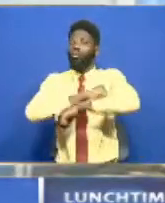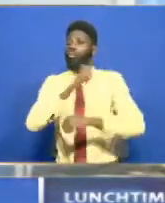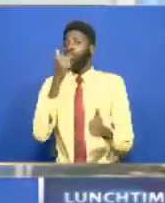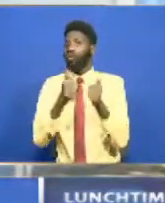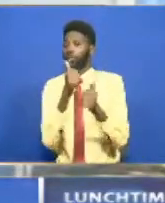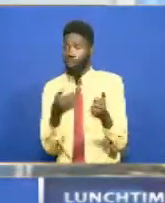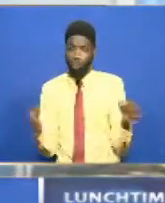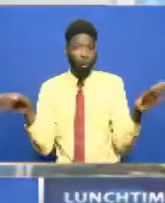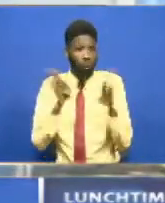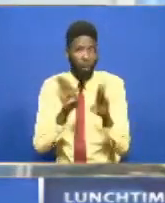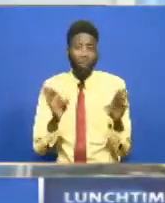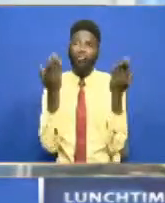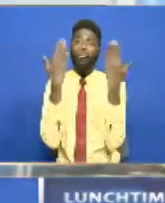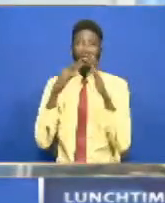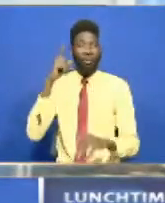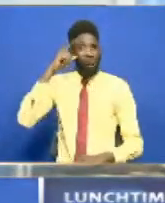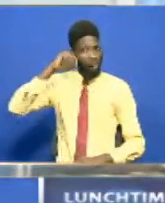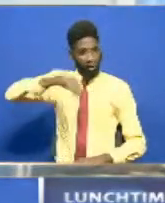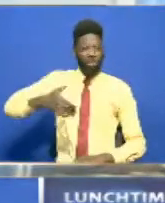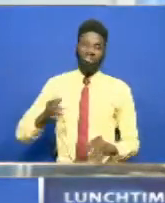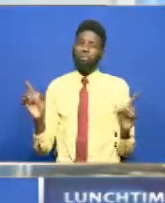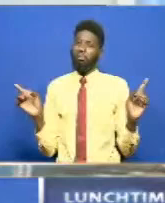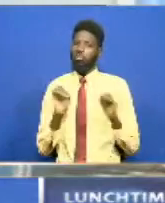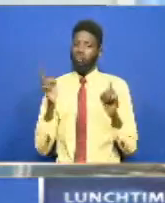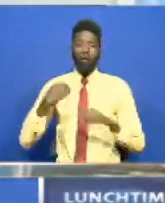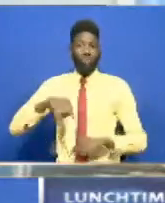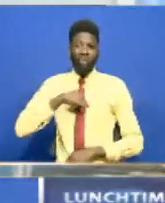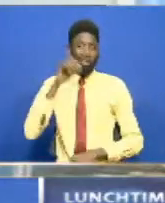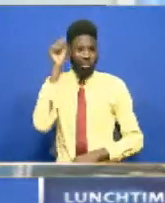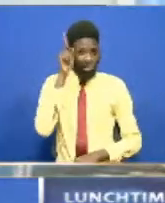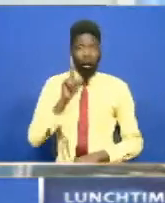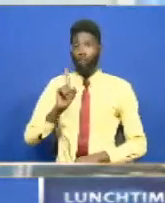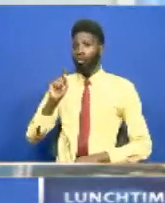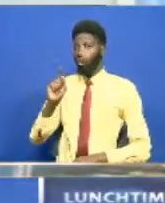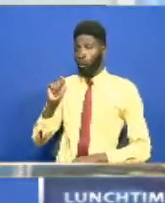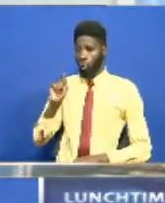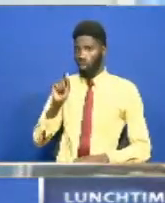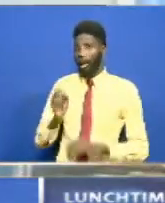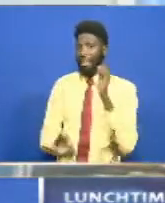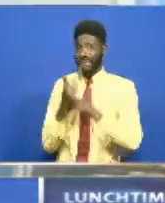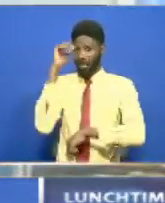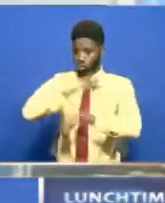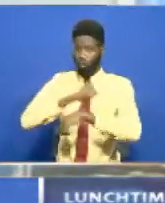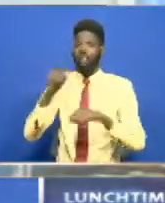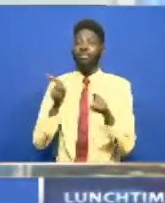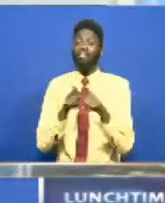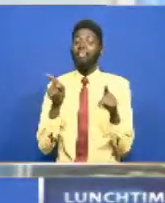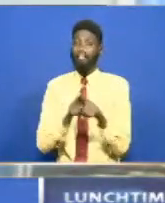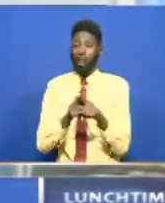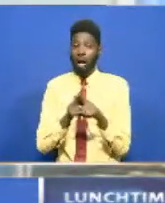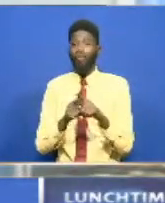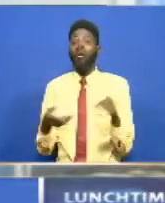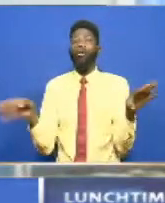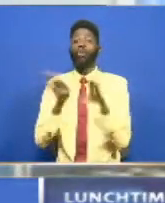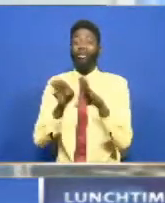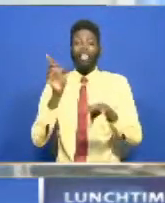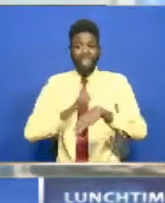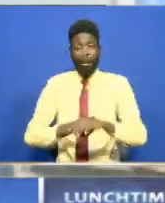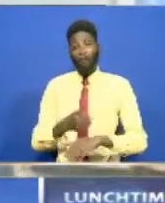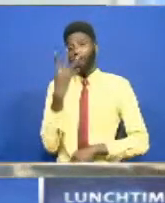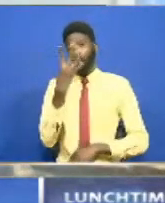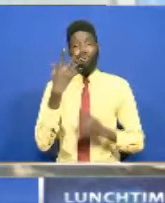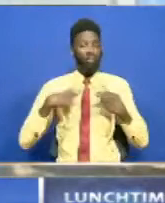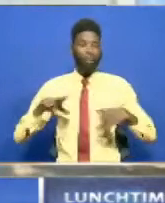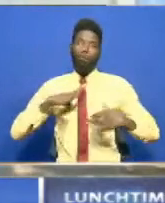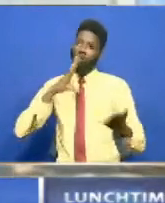down here in Mombasa County. We understand that Tononoka Secondary School was also closed down after 4 confirmed positive cases